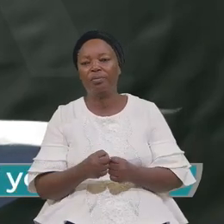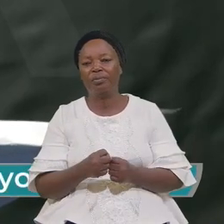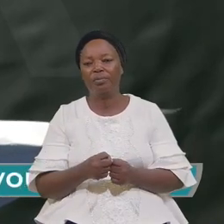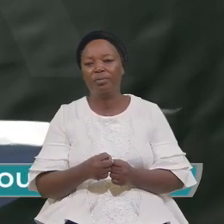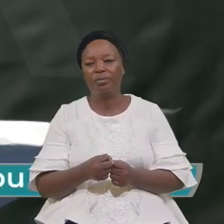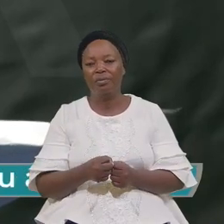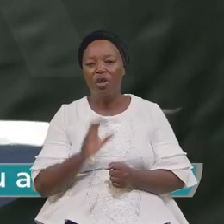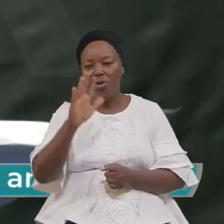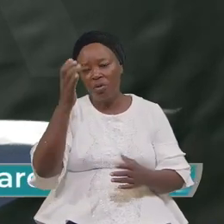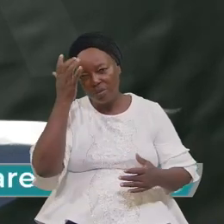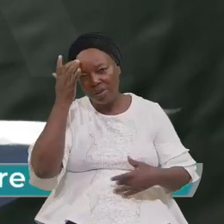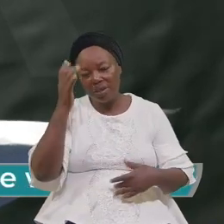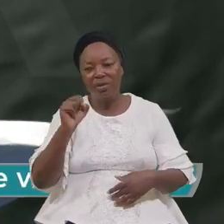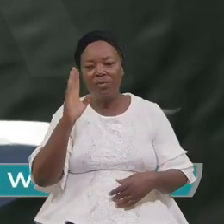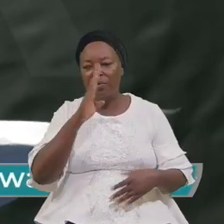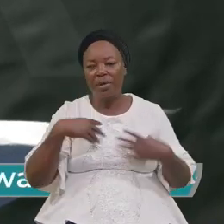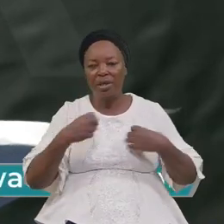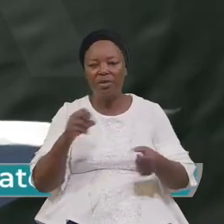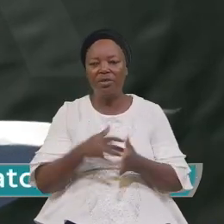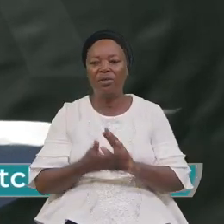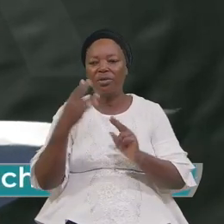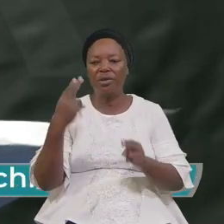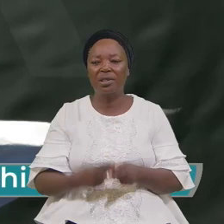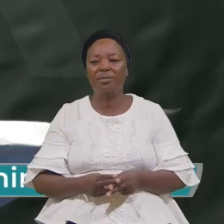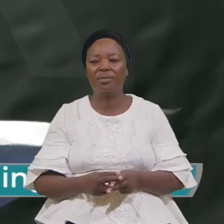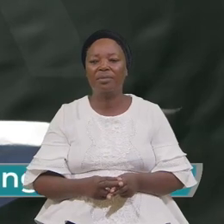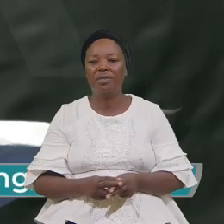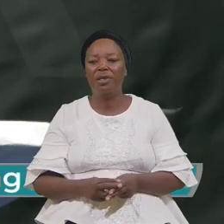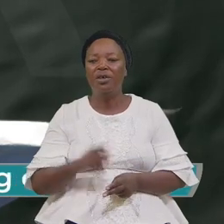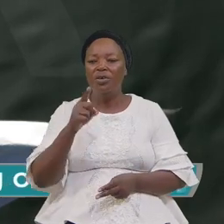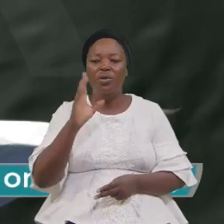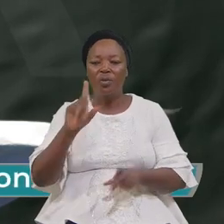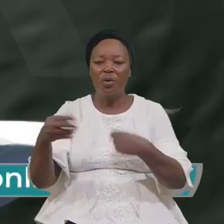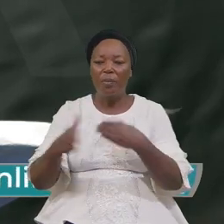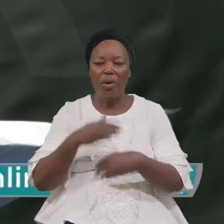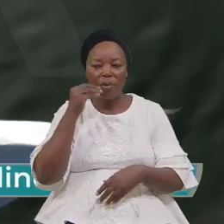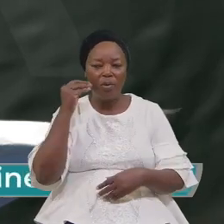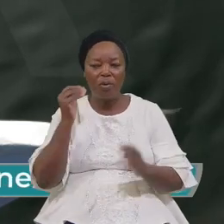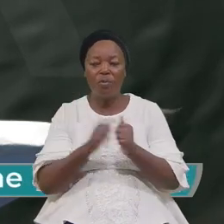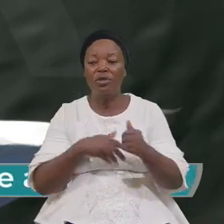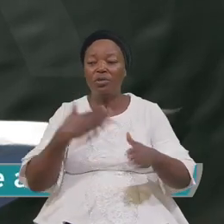Your sicknesses will be cured. Amen. You will go back home with joy.